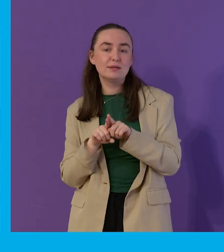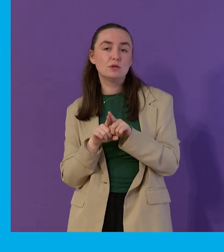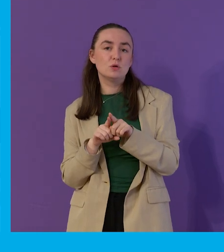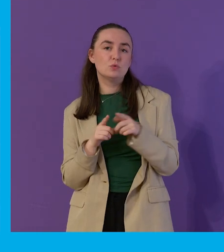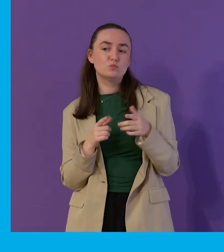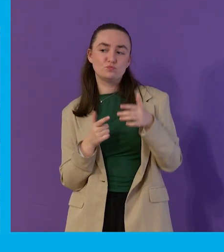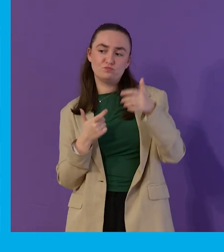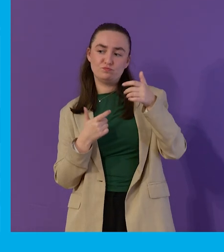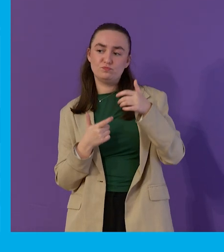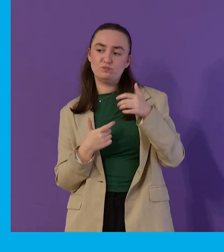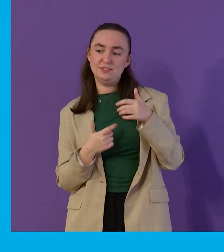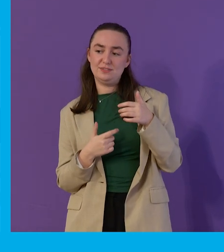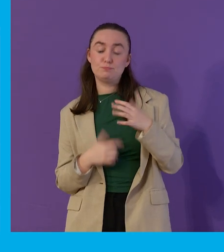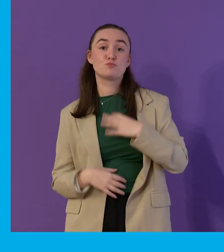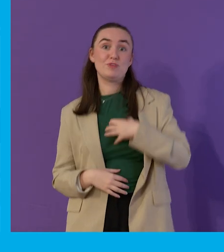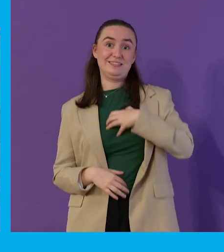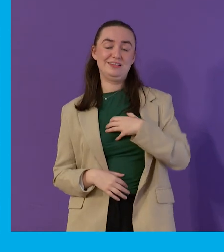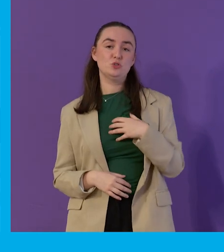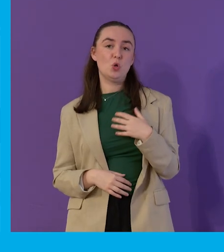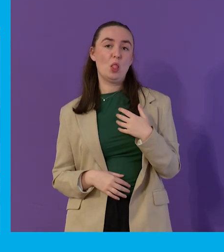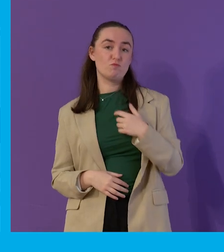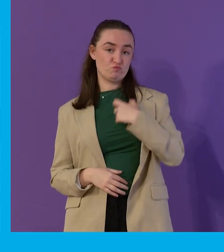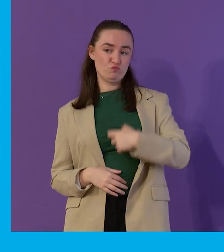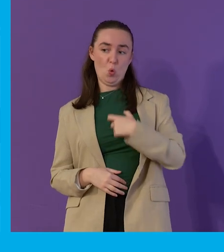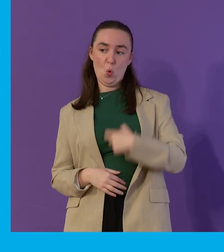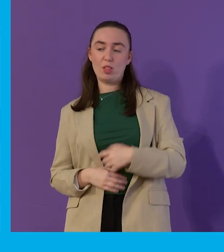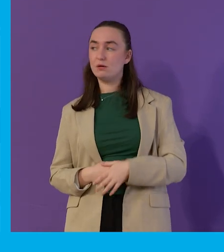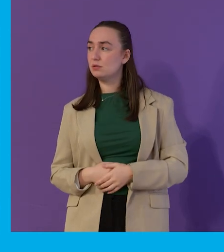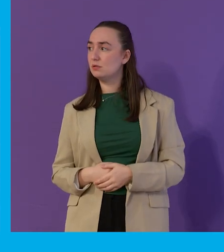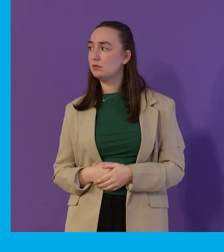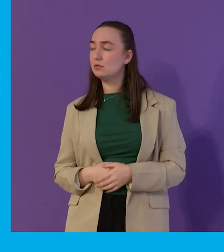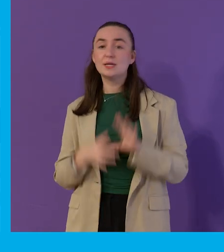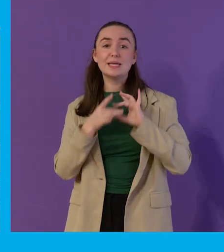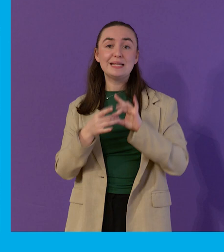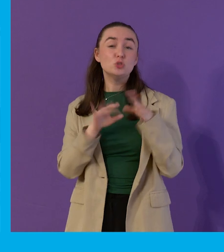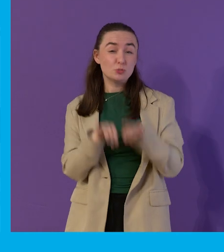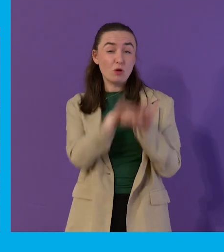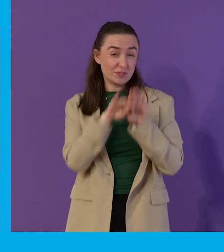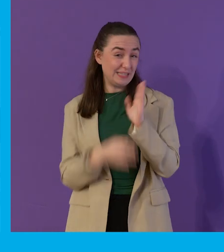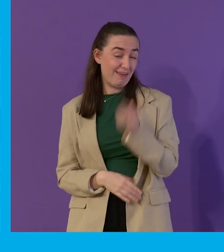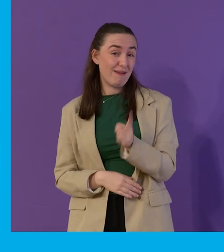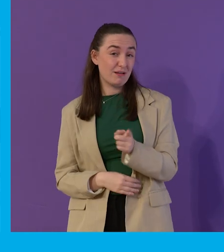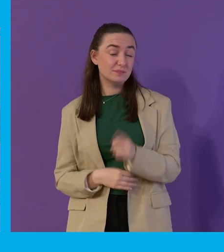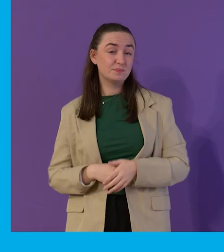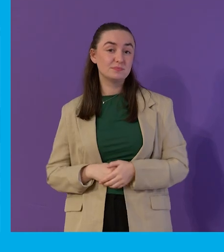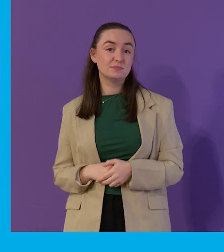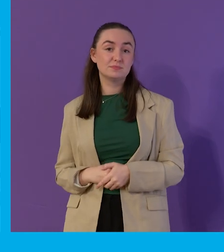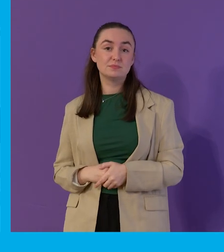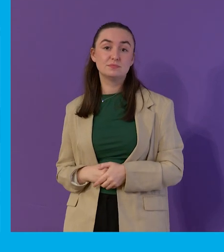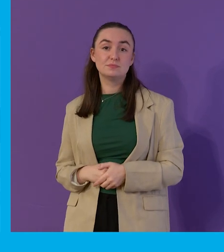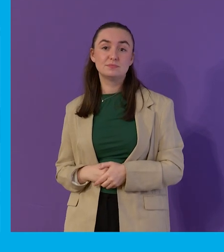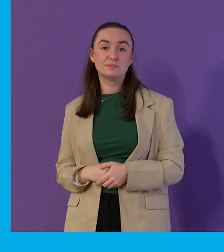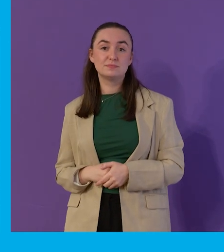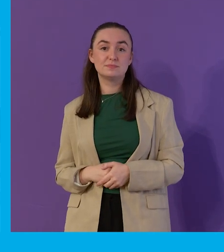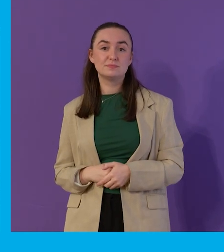ask where the connection with local democracy is at this point. I think